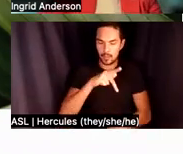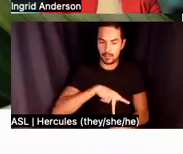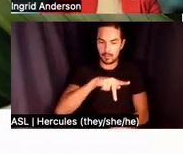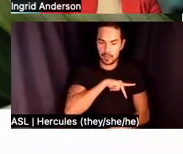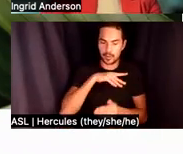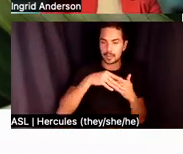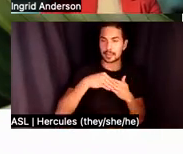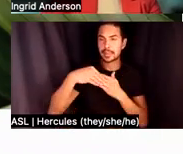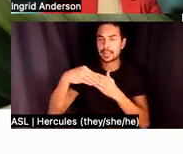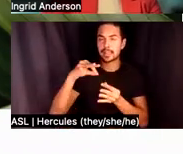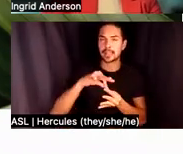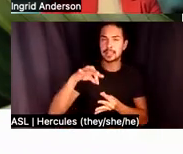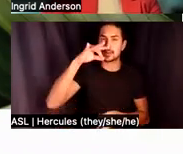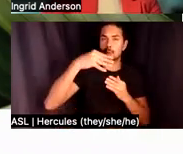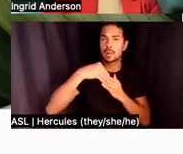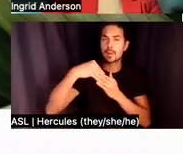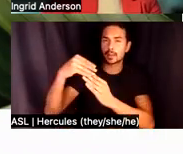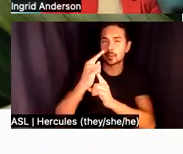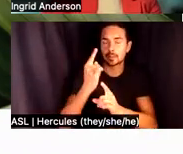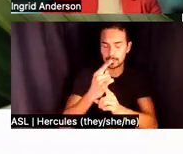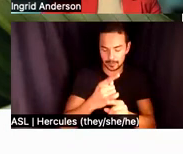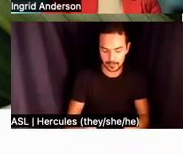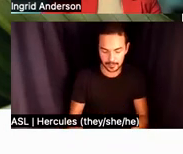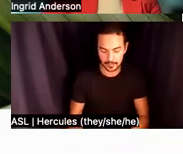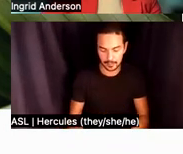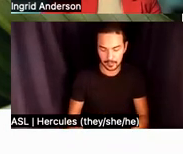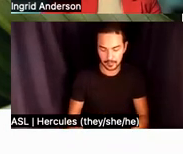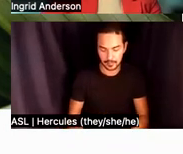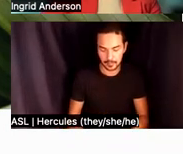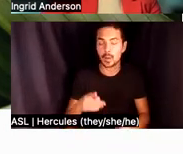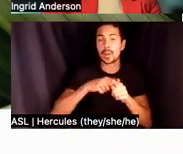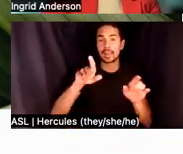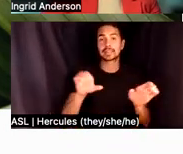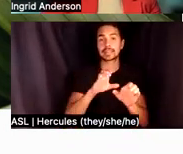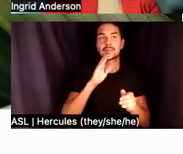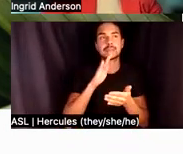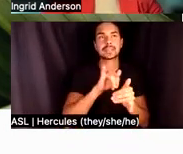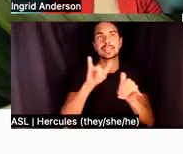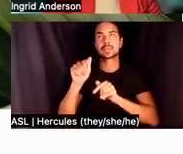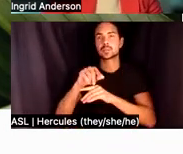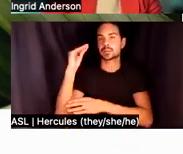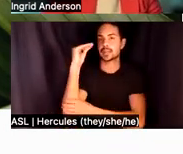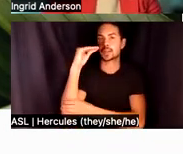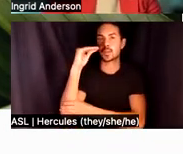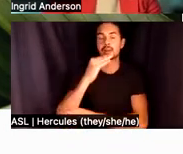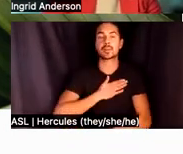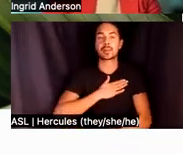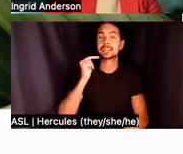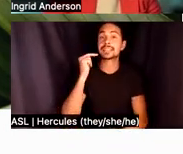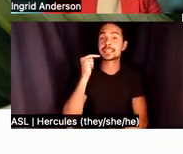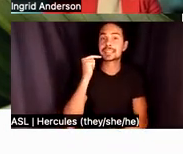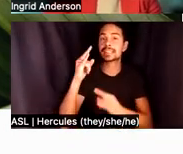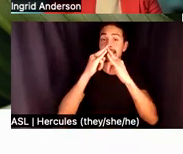spiritual guidance. And what they did was something actually pretty similar to what they did in Standing Rock. So my niece camped out